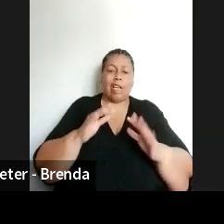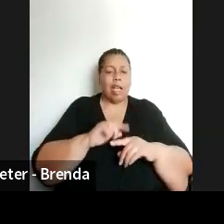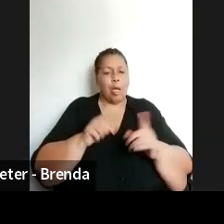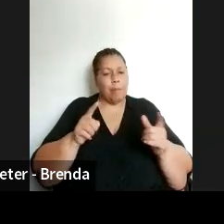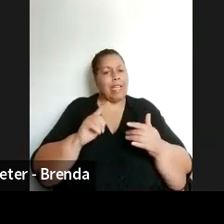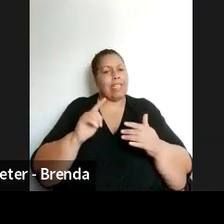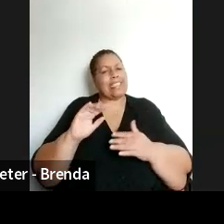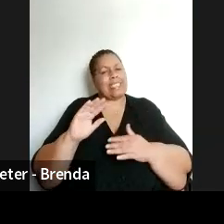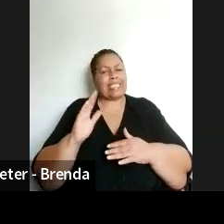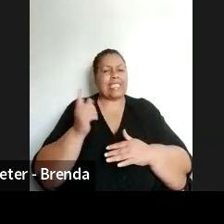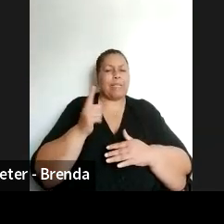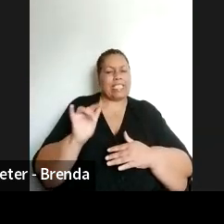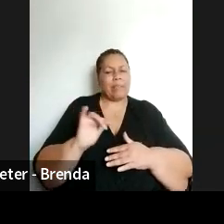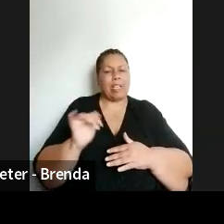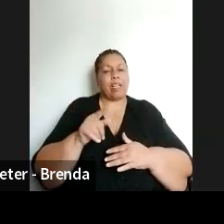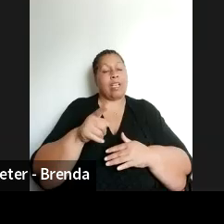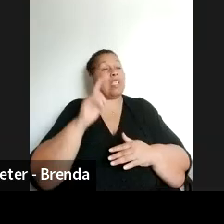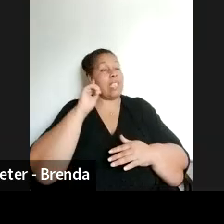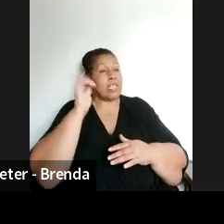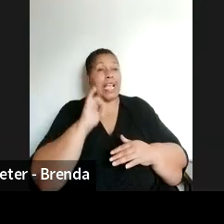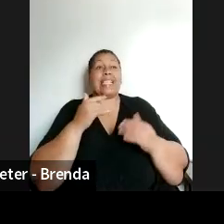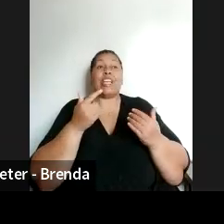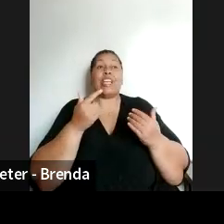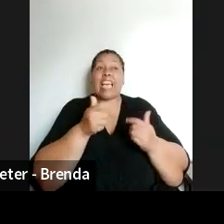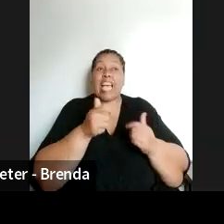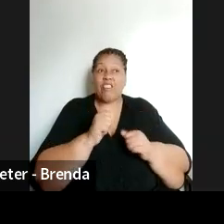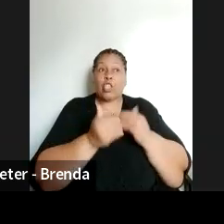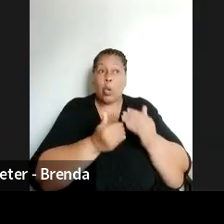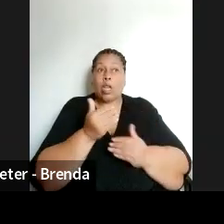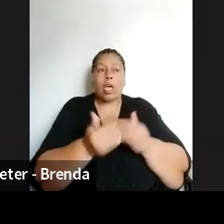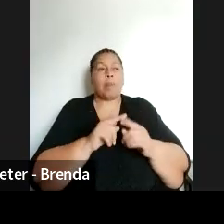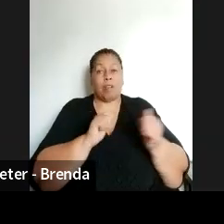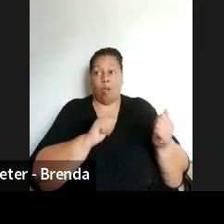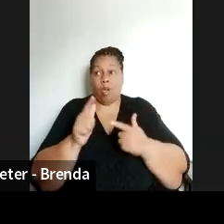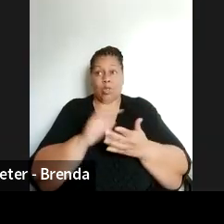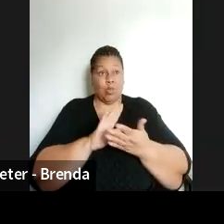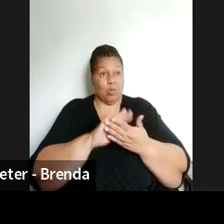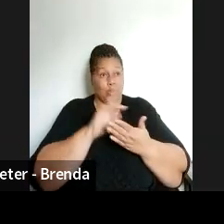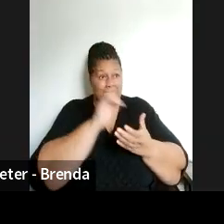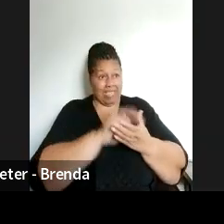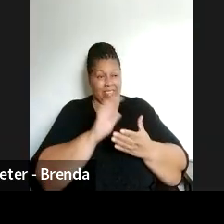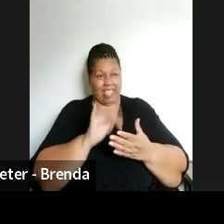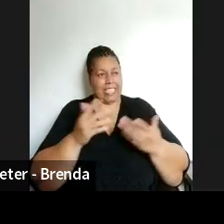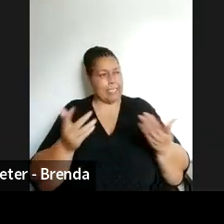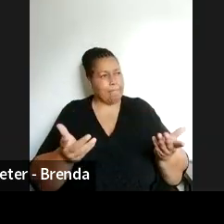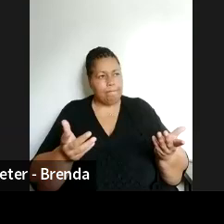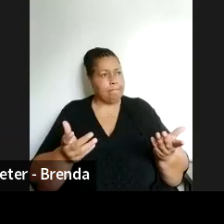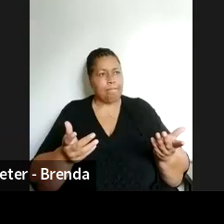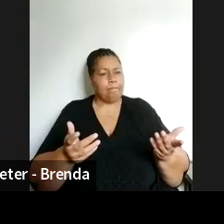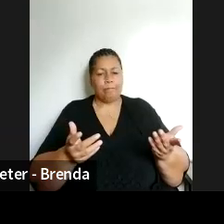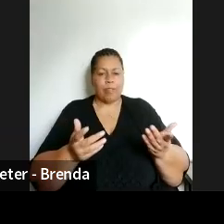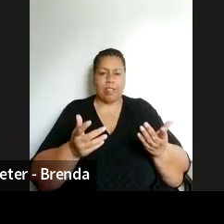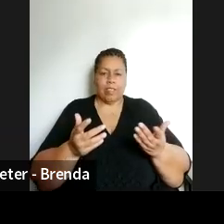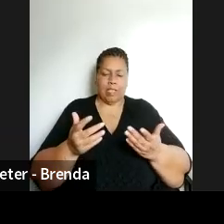efforts, but do all schools believe this? No. And so something that we see within our youth too is that sometimes that there has